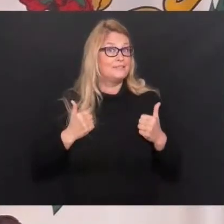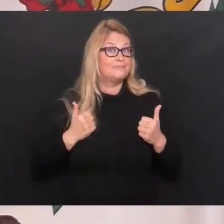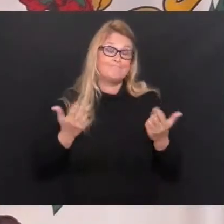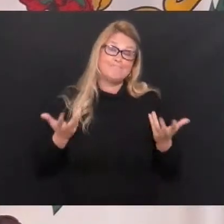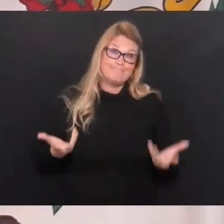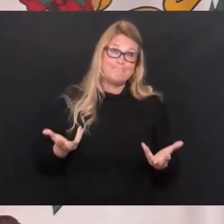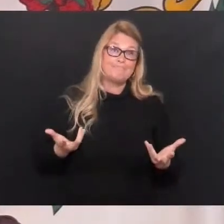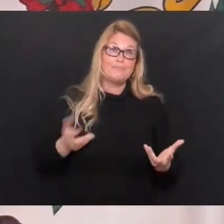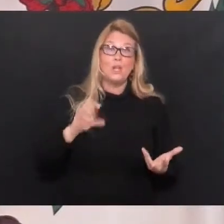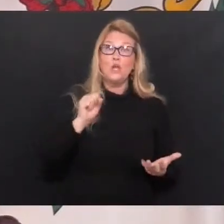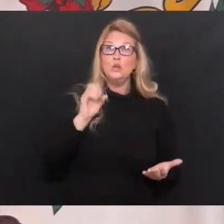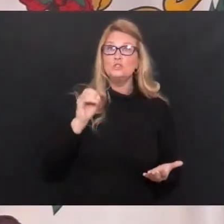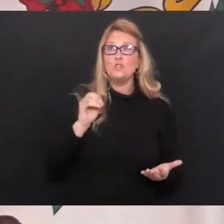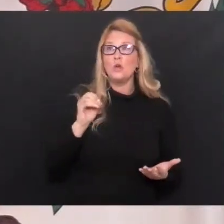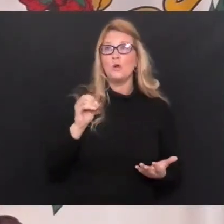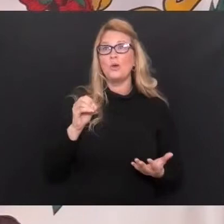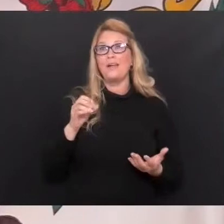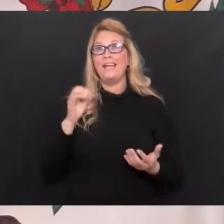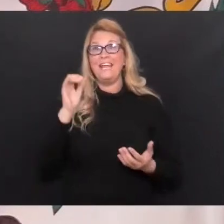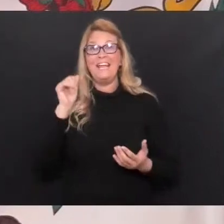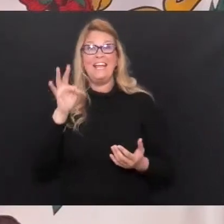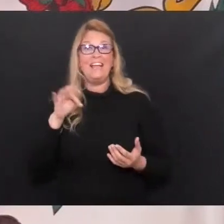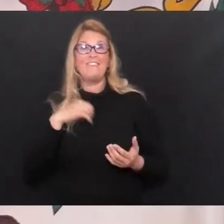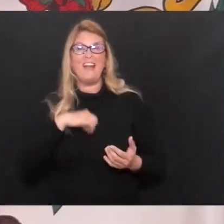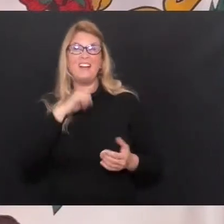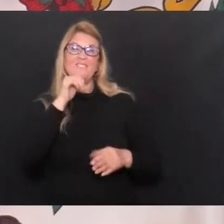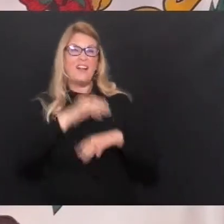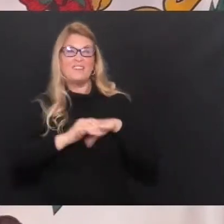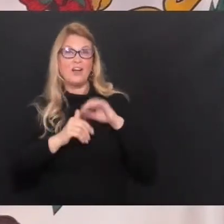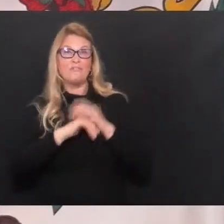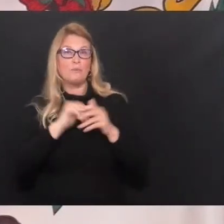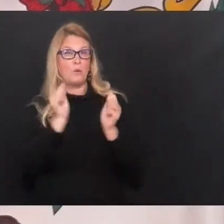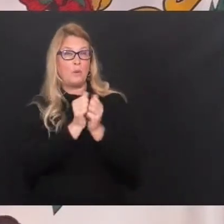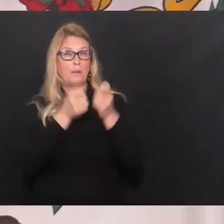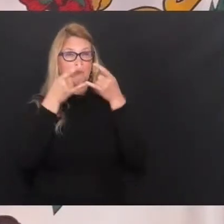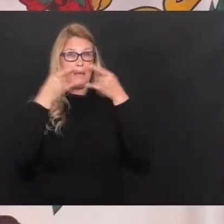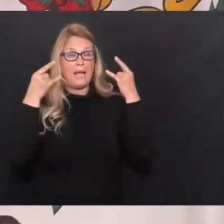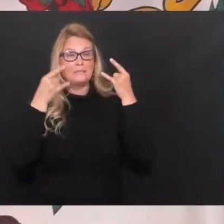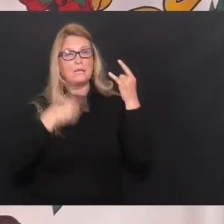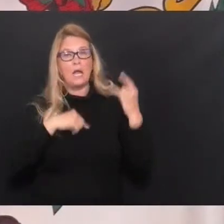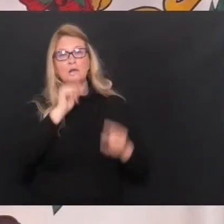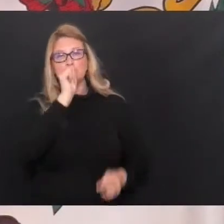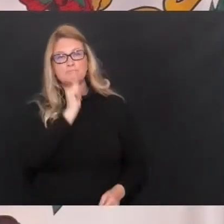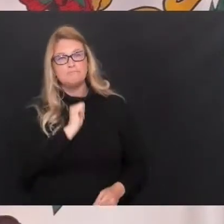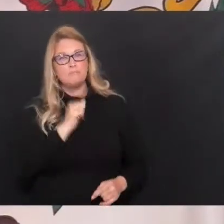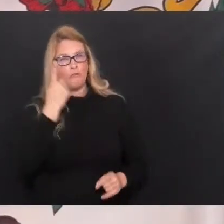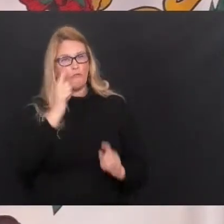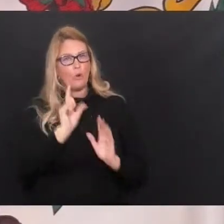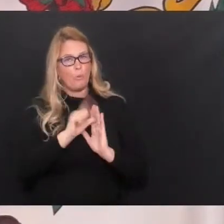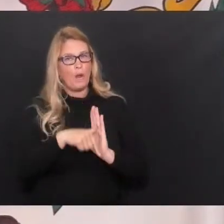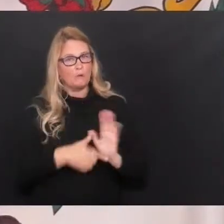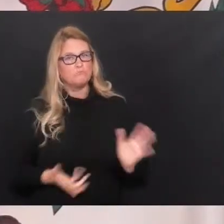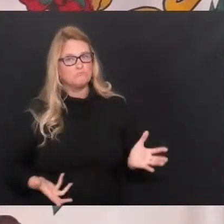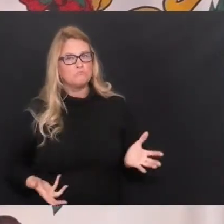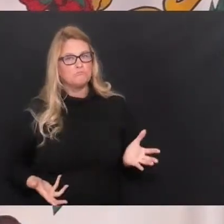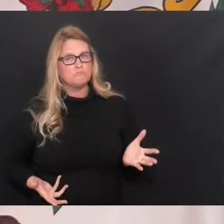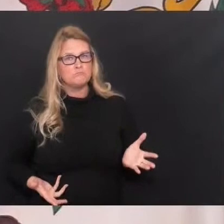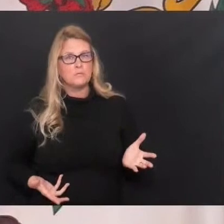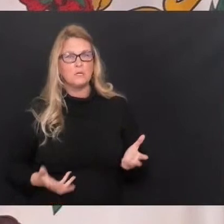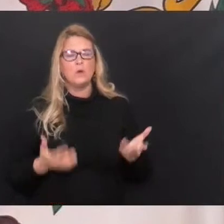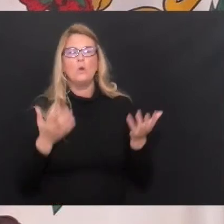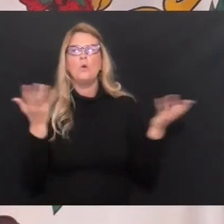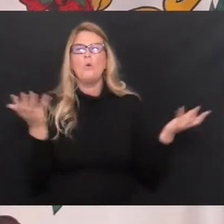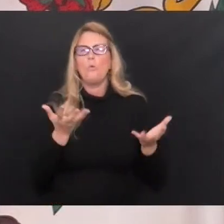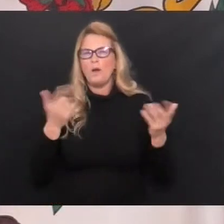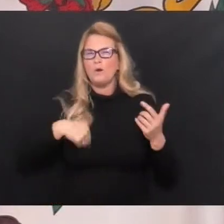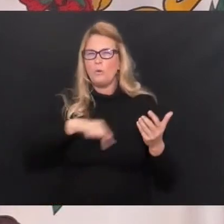from the standpoint of inconvenience, well, we put up with the inconvenience for a little while. What are we going to do? What are we